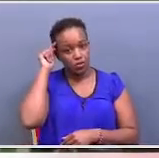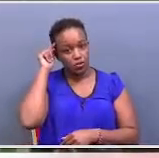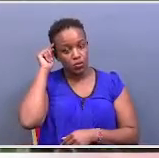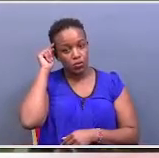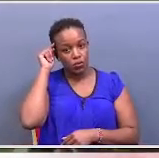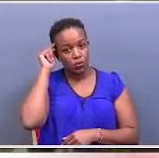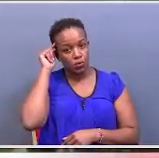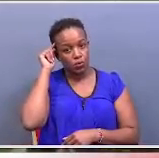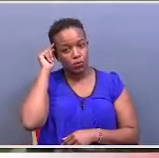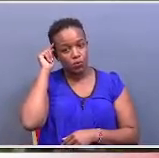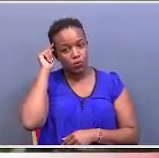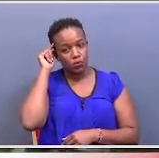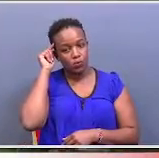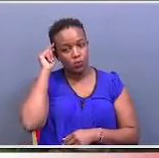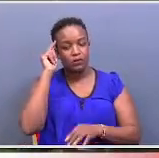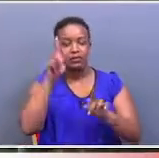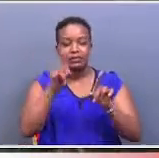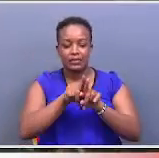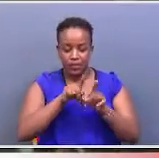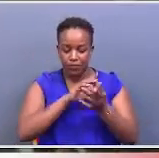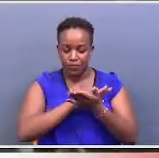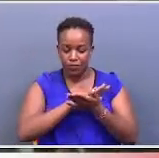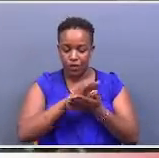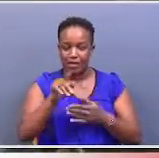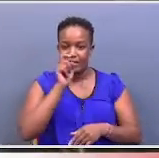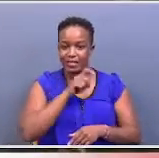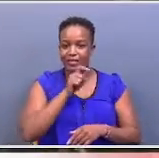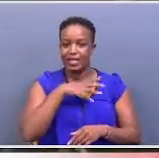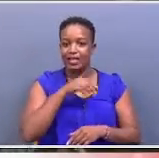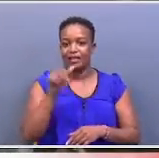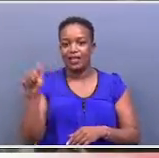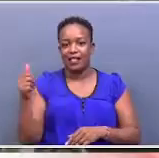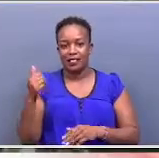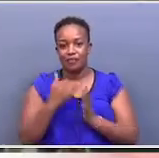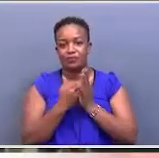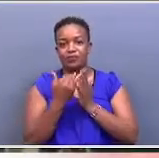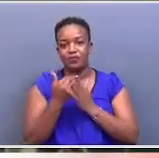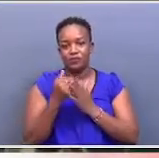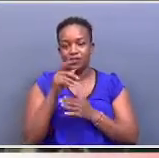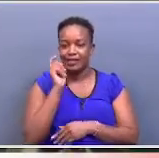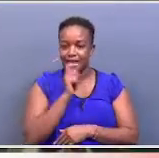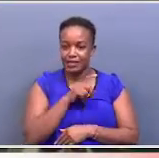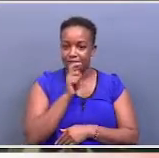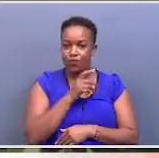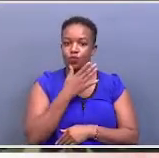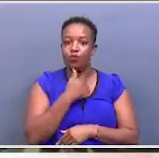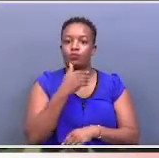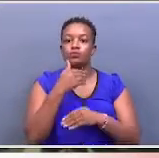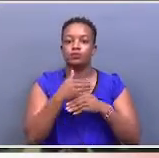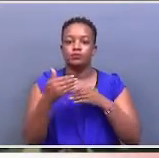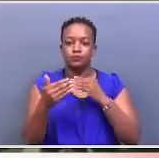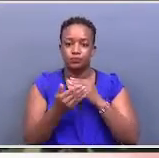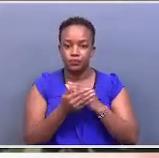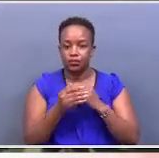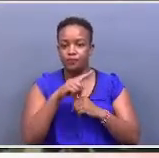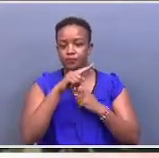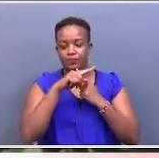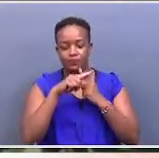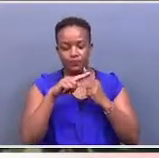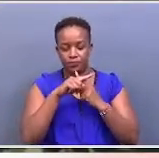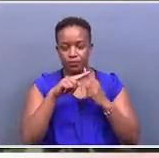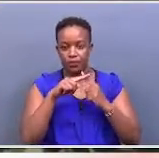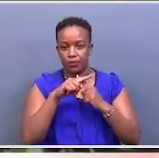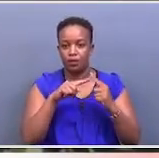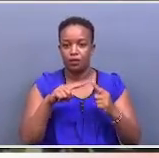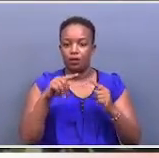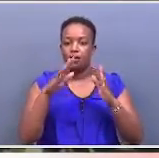kienyeji piwa na improved kienyeji. Tungependa tu kujengewa kwa slaughterhouse na tukue na cold room na